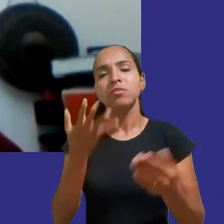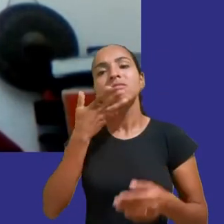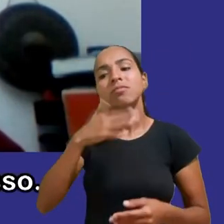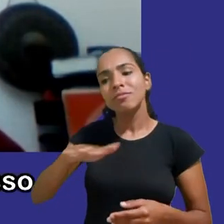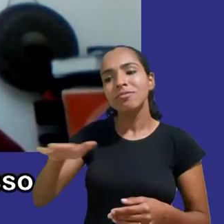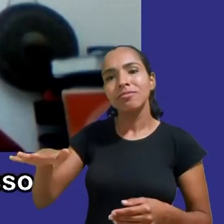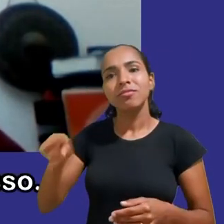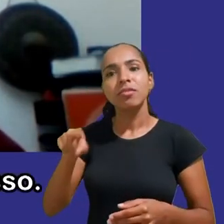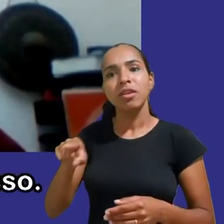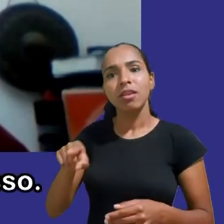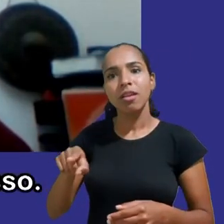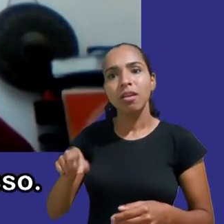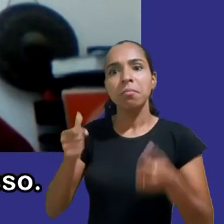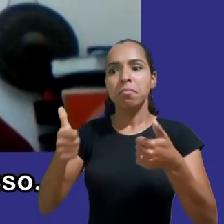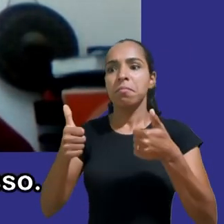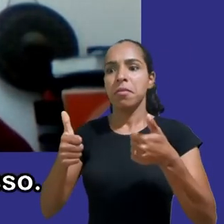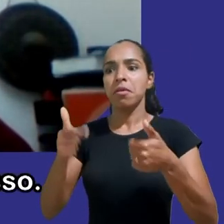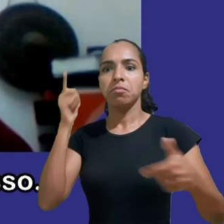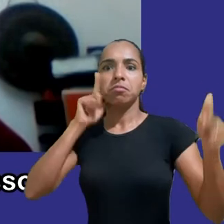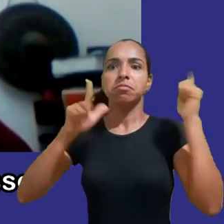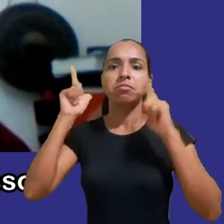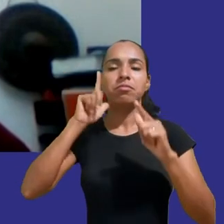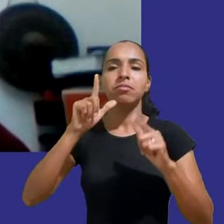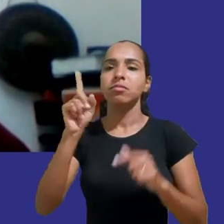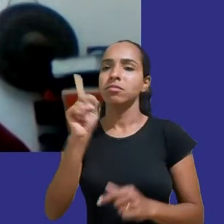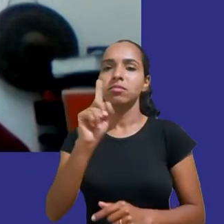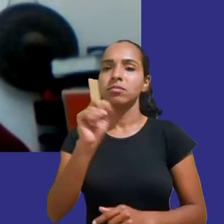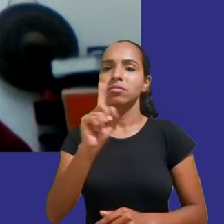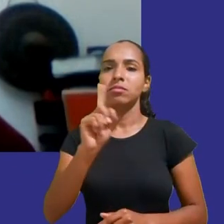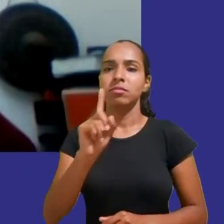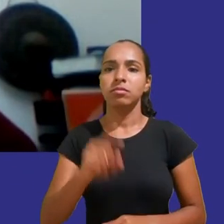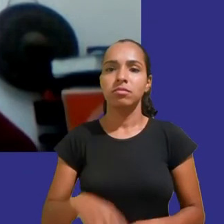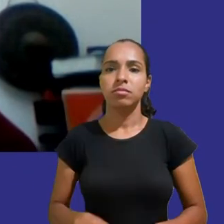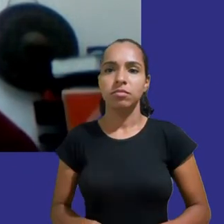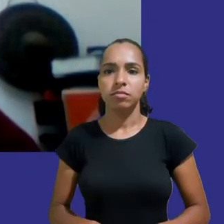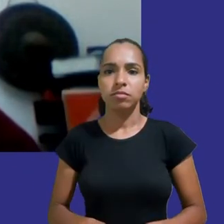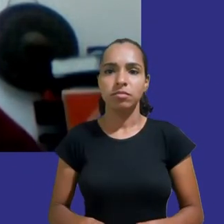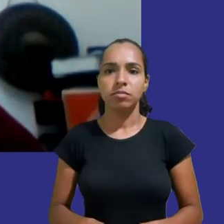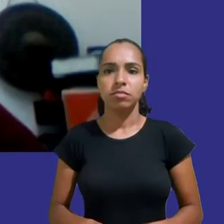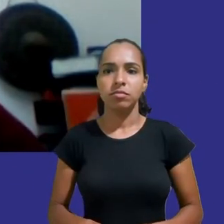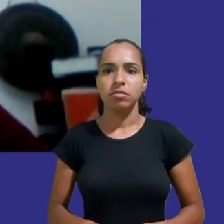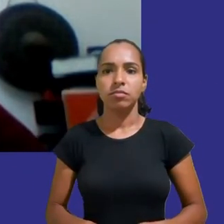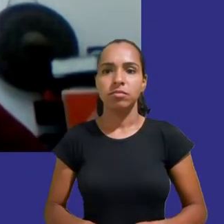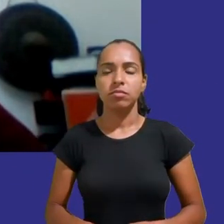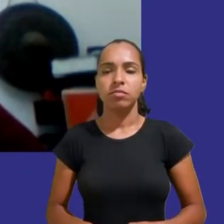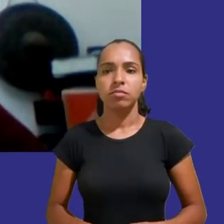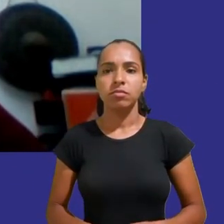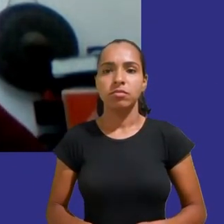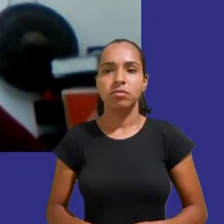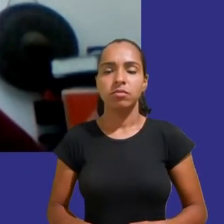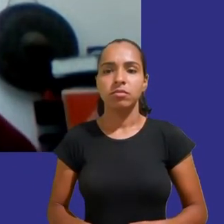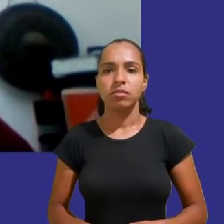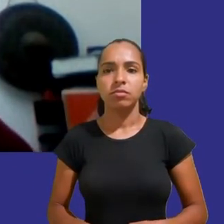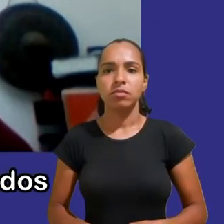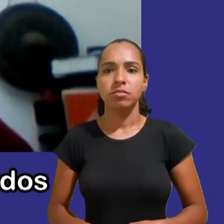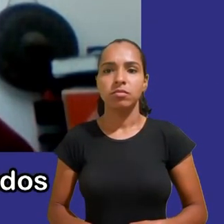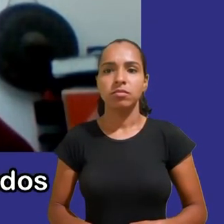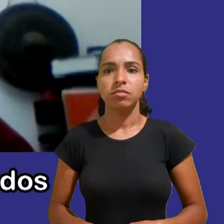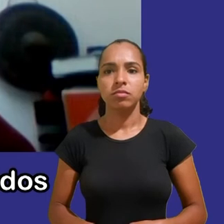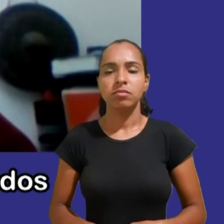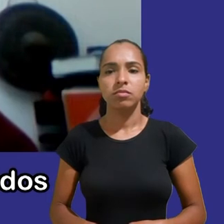lives but are absolutely there almost to do the opposite to steal our children's time to take away their attention